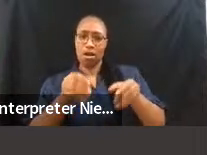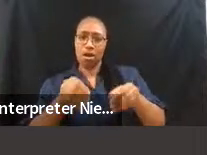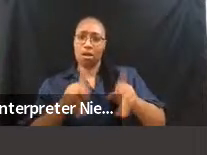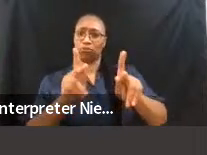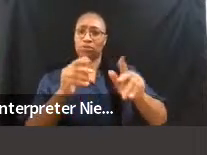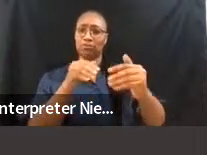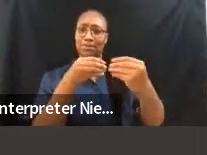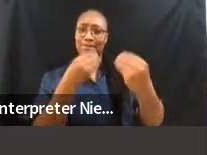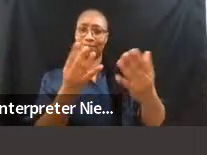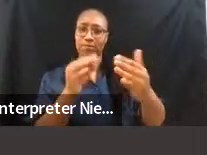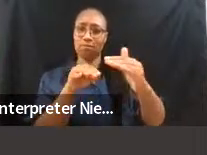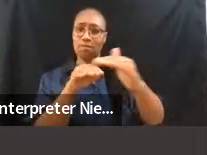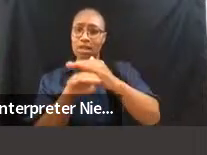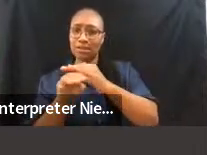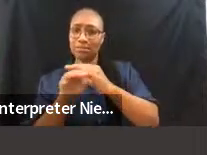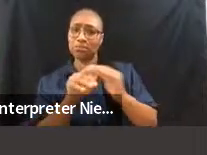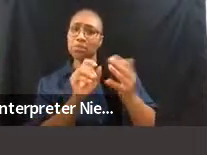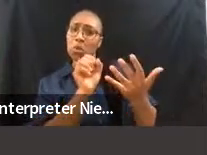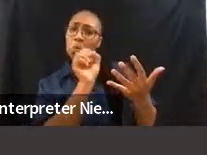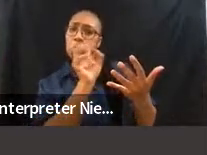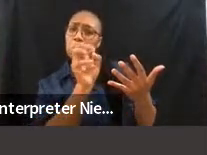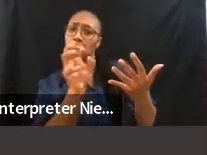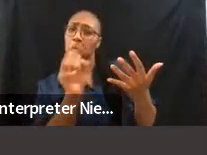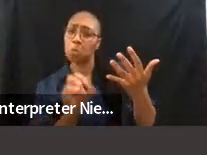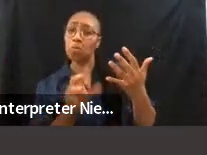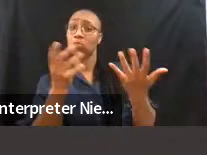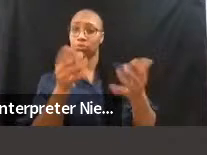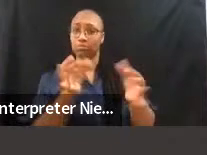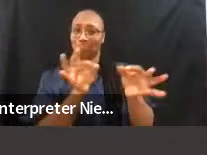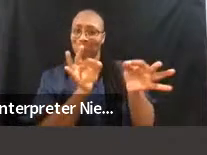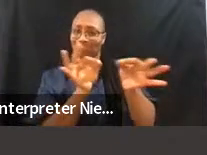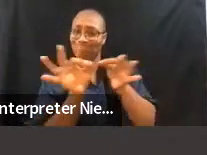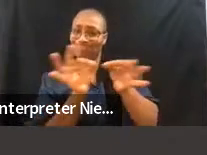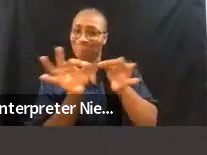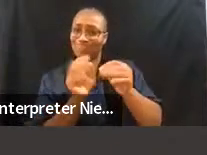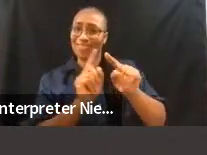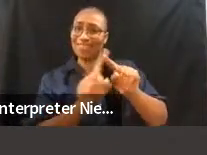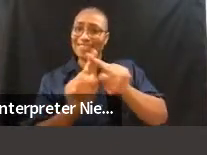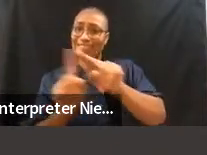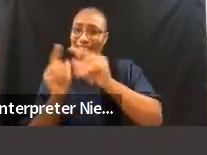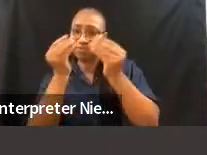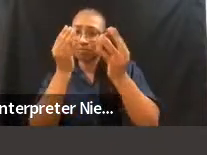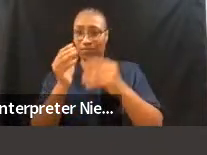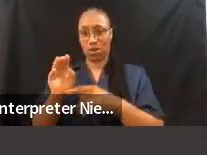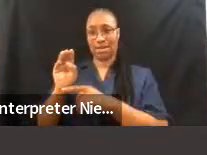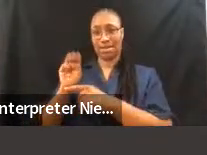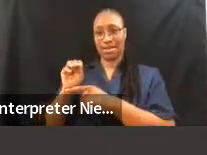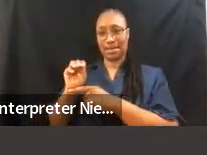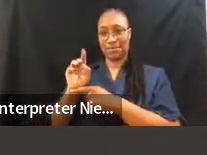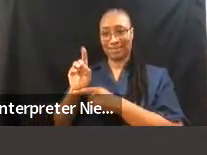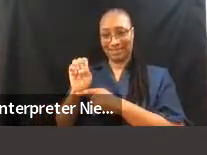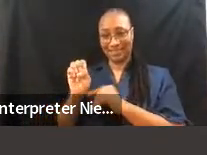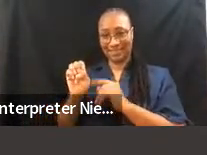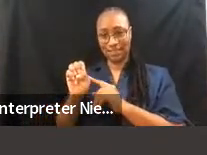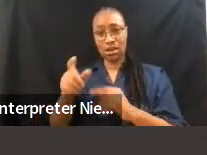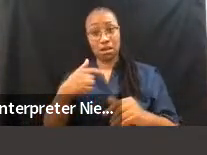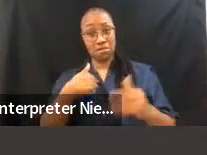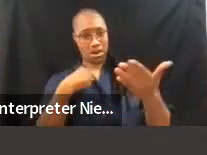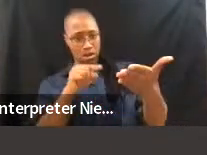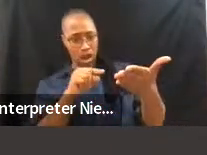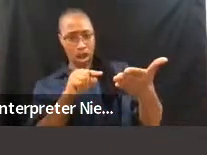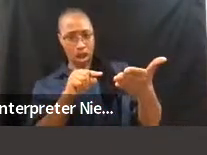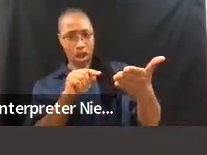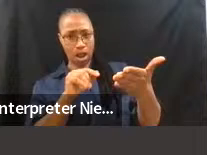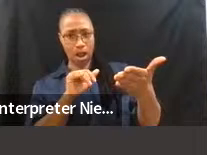such equipment. And we believe that this is being issued because of this report and the work of the Access